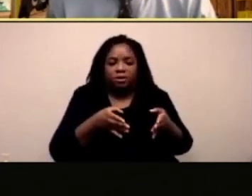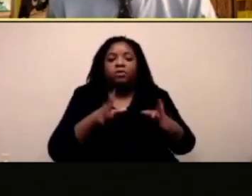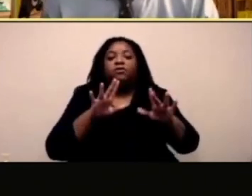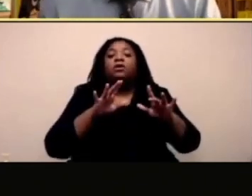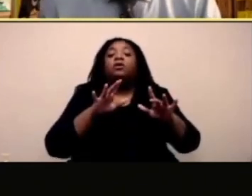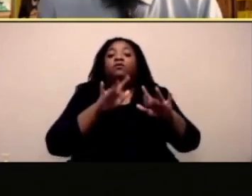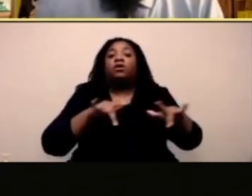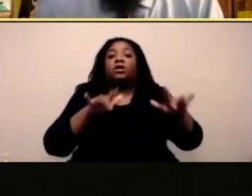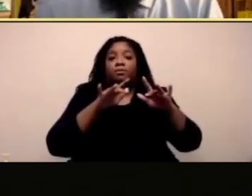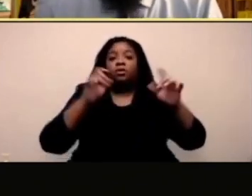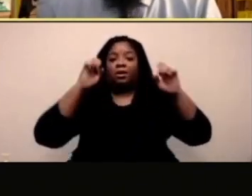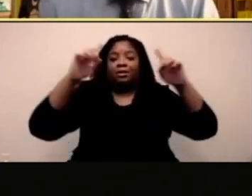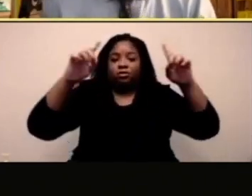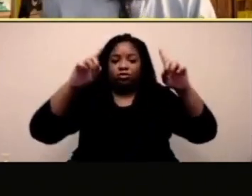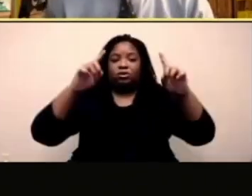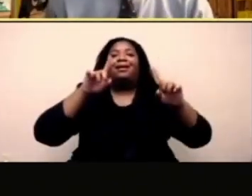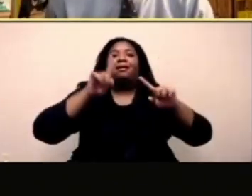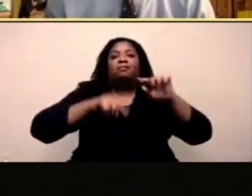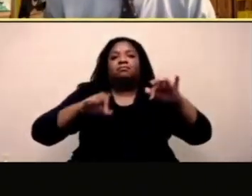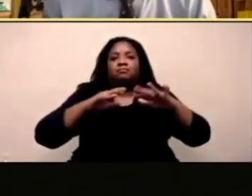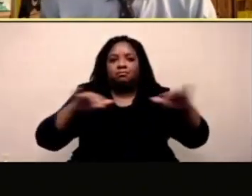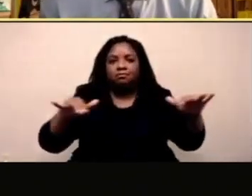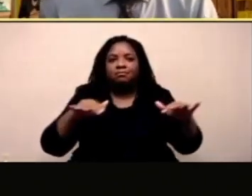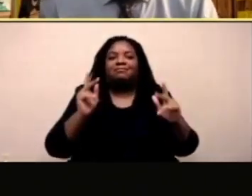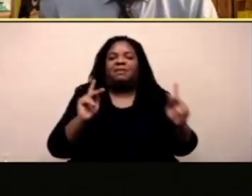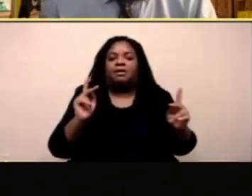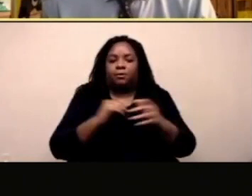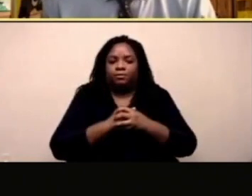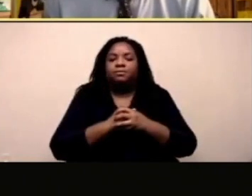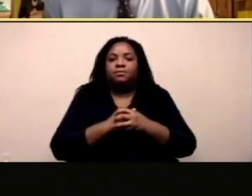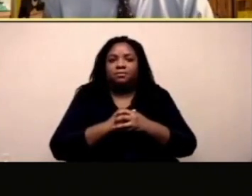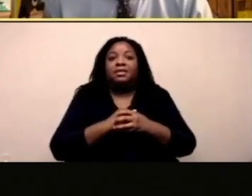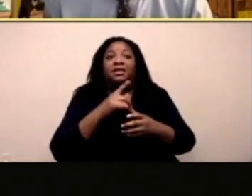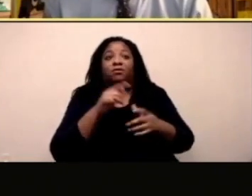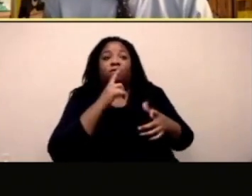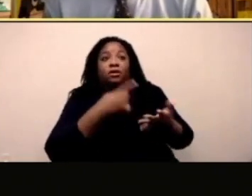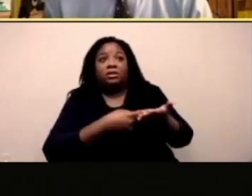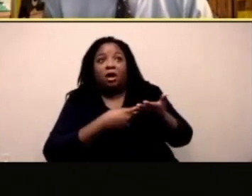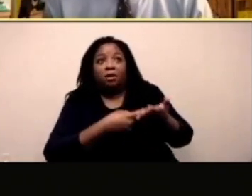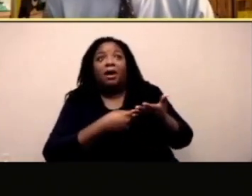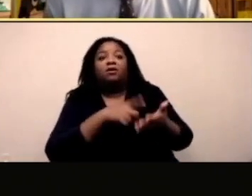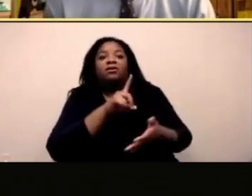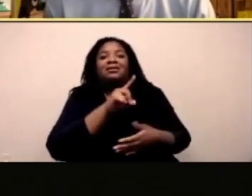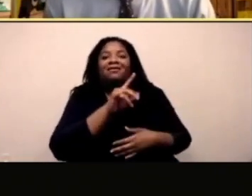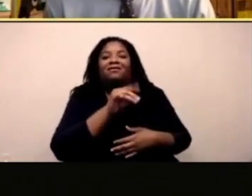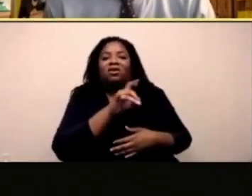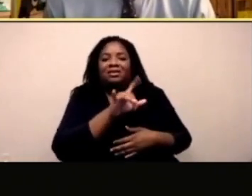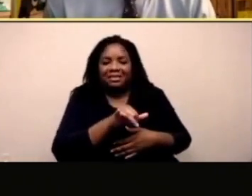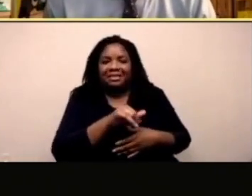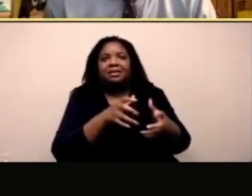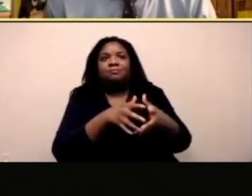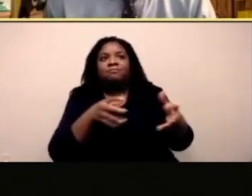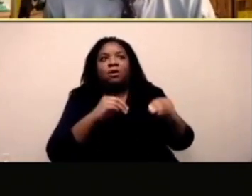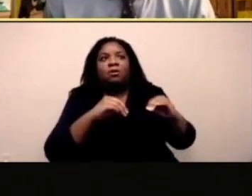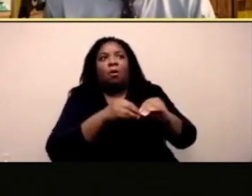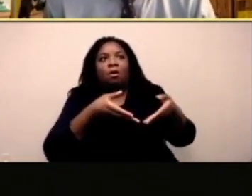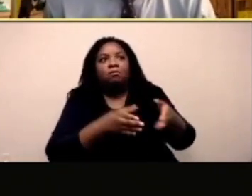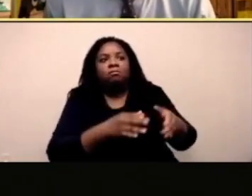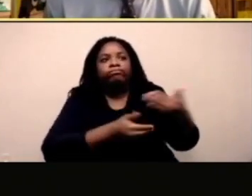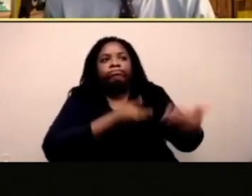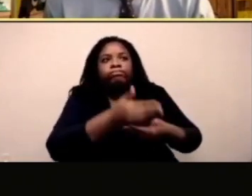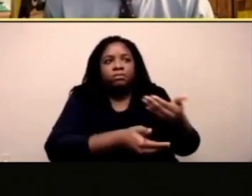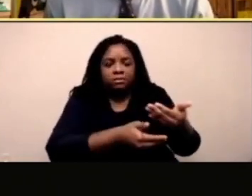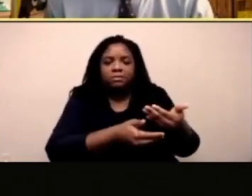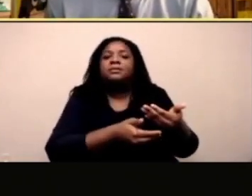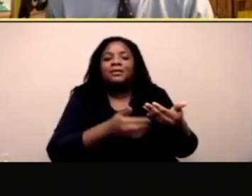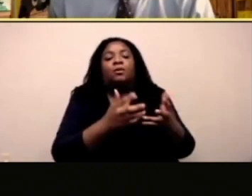So if I want to talk about diversity a lot, and I want to talk about expanding that pipeline and inclusion, well, you're going to get a healthy dose of that,